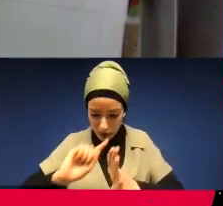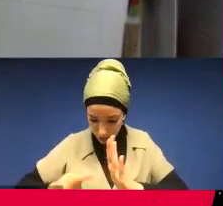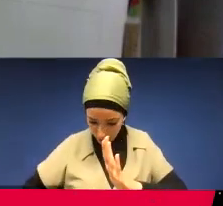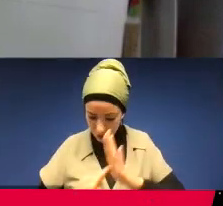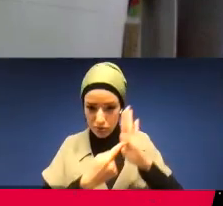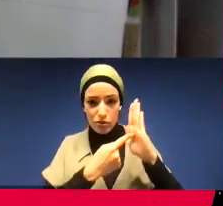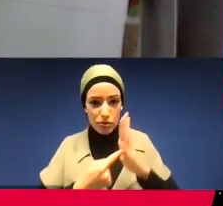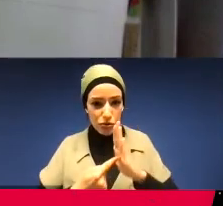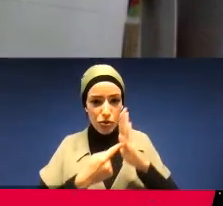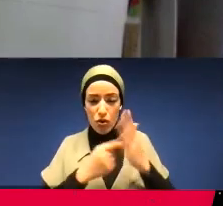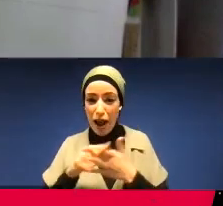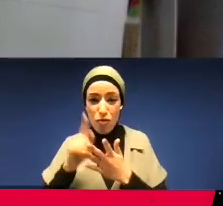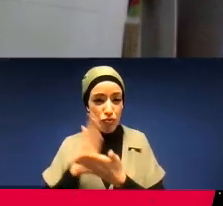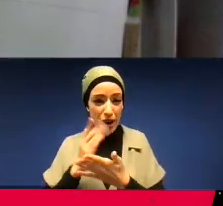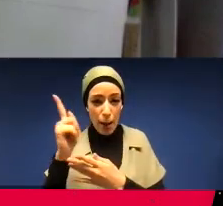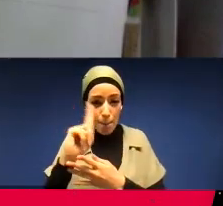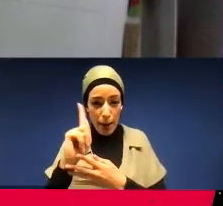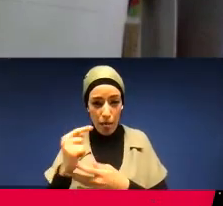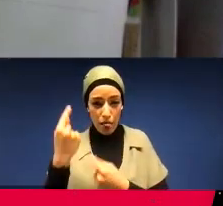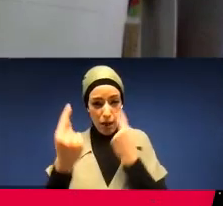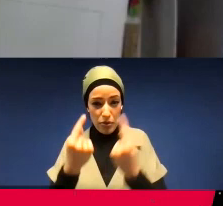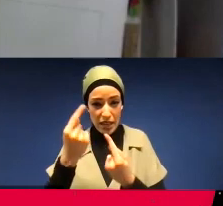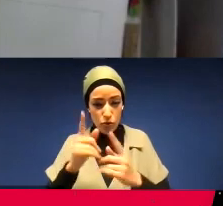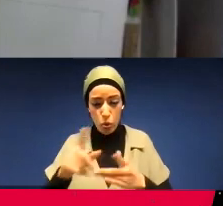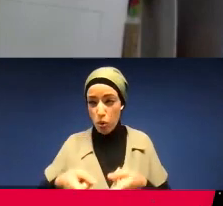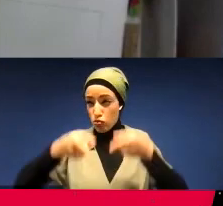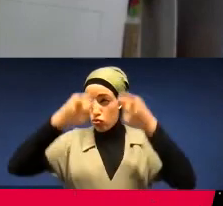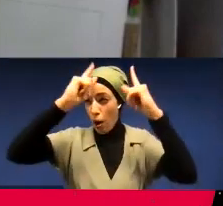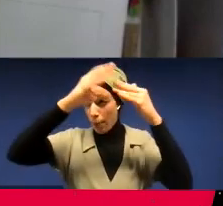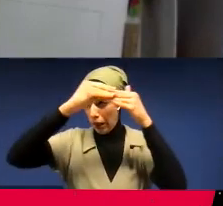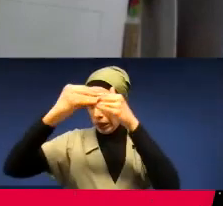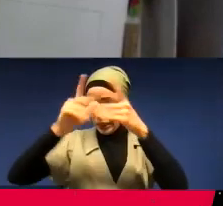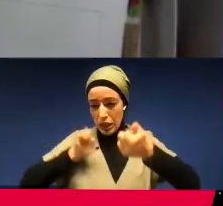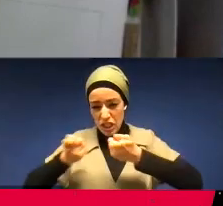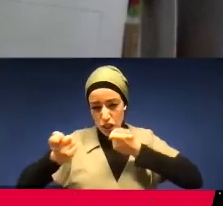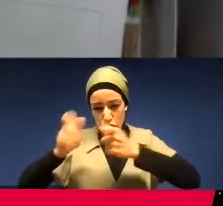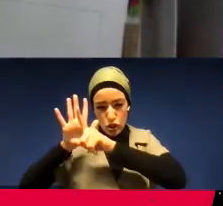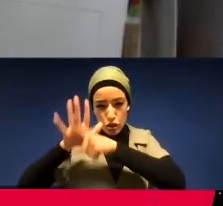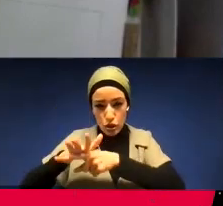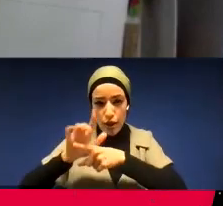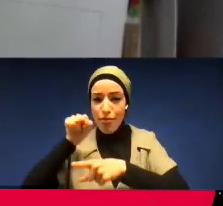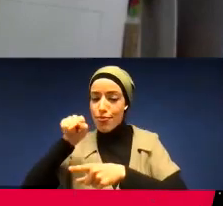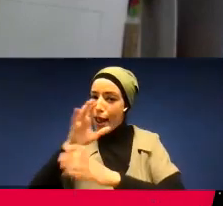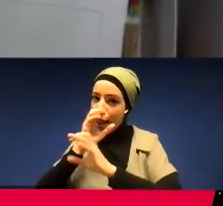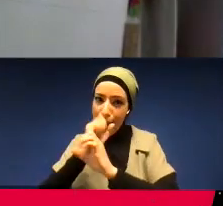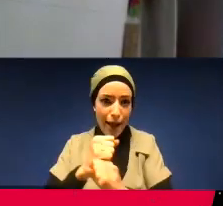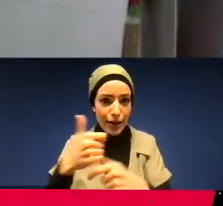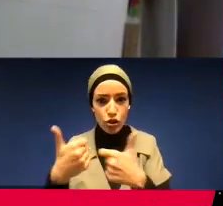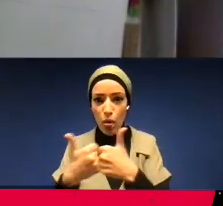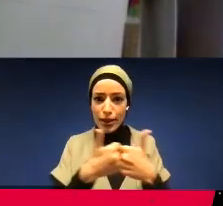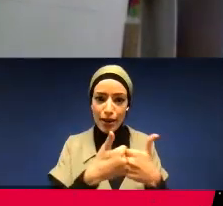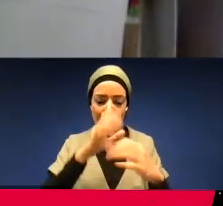dictators so much. They hate it. They don't like it. They don't like people from countries where they would like to meet with